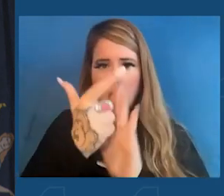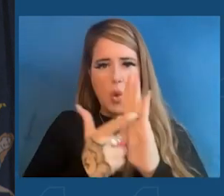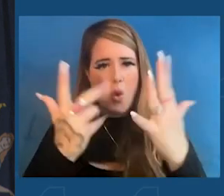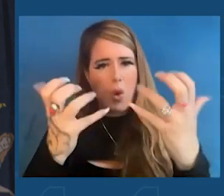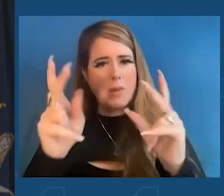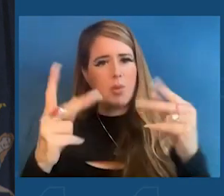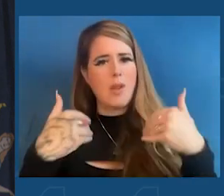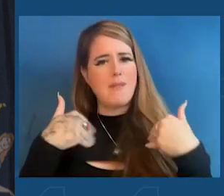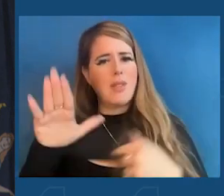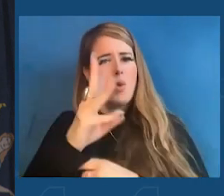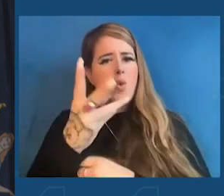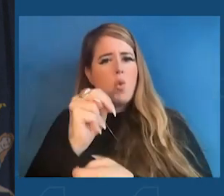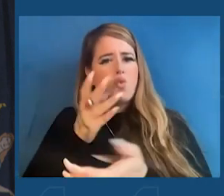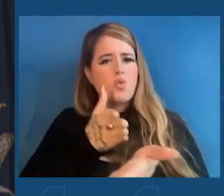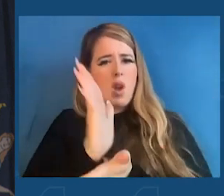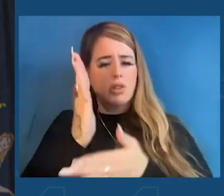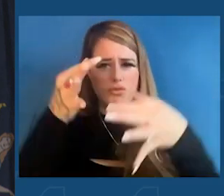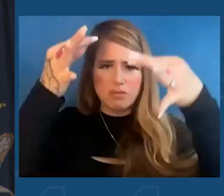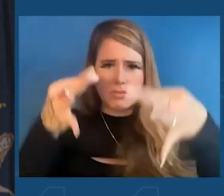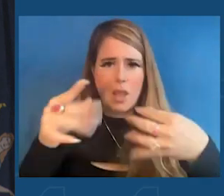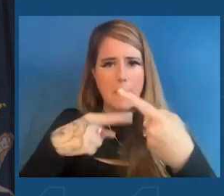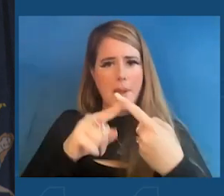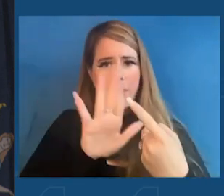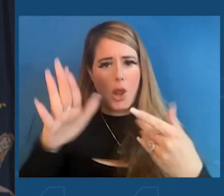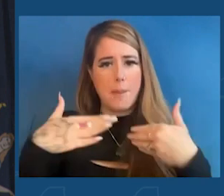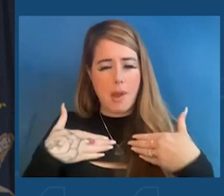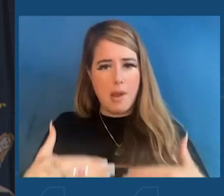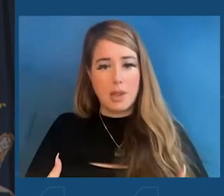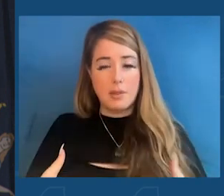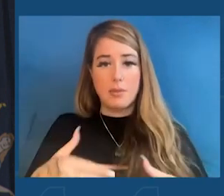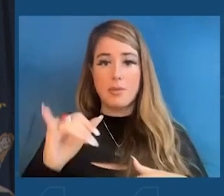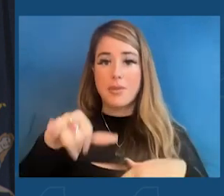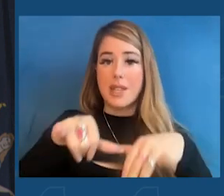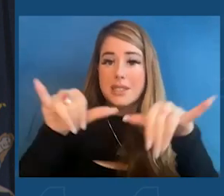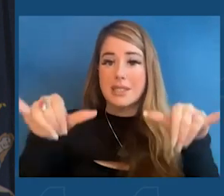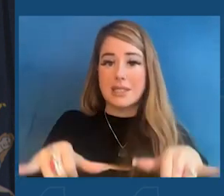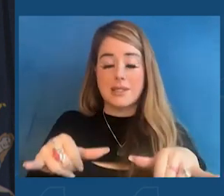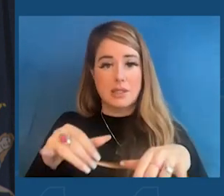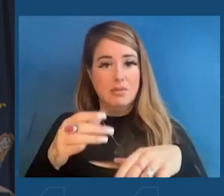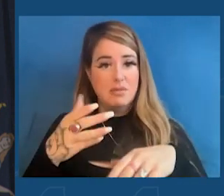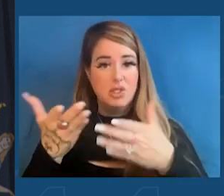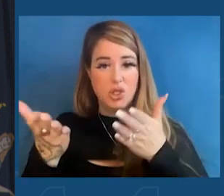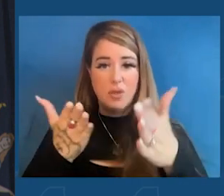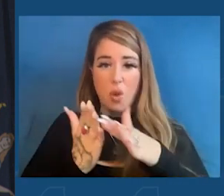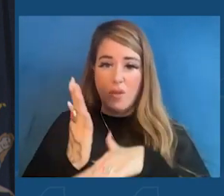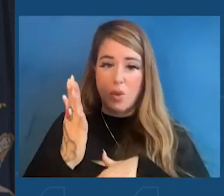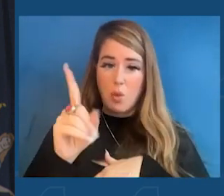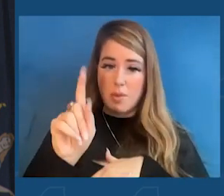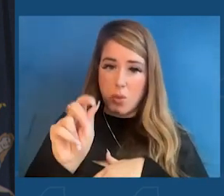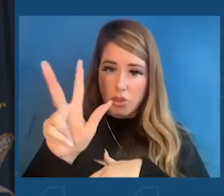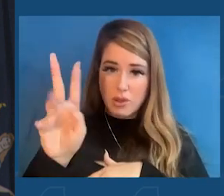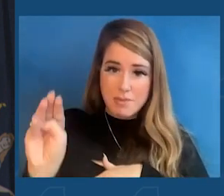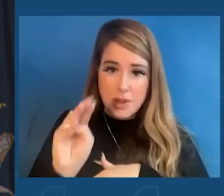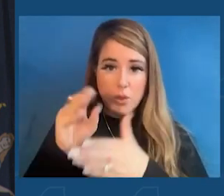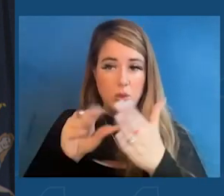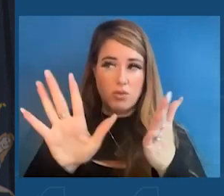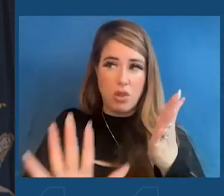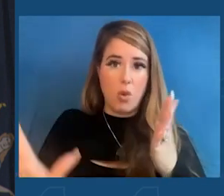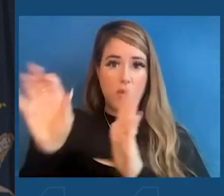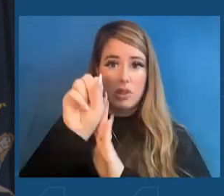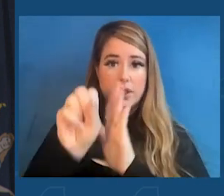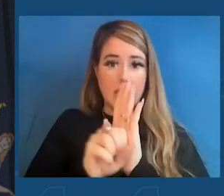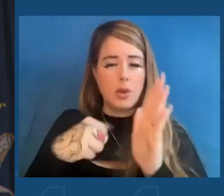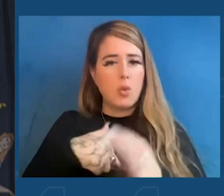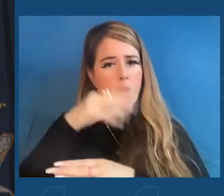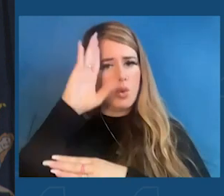decisions about their own bodies. The SUNY system serves more than 1.3 million students throughout the state. And we all know that many of the